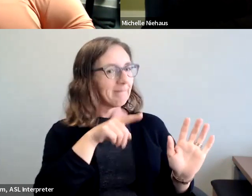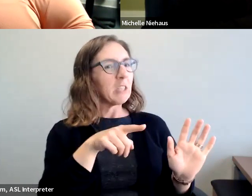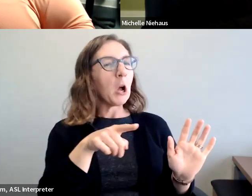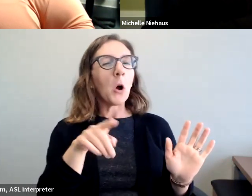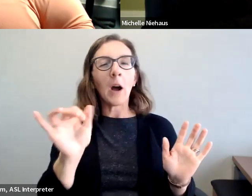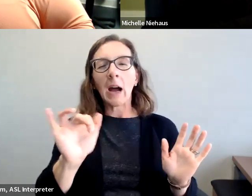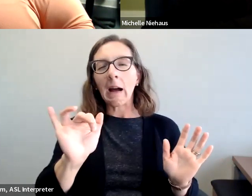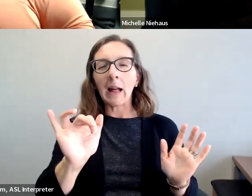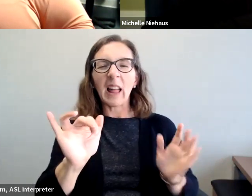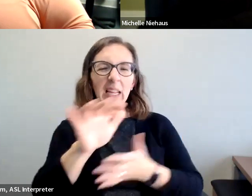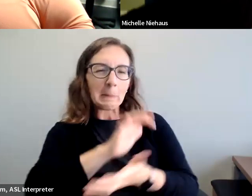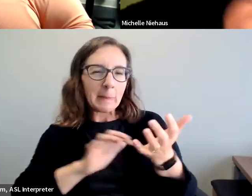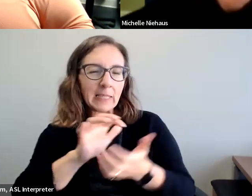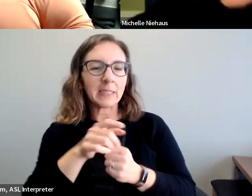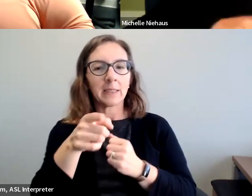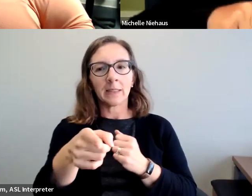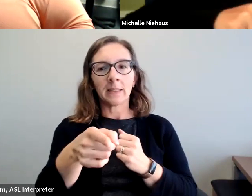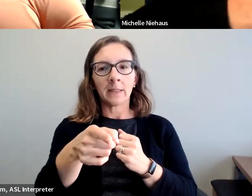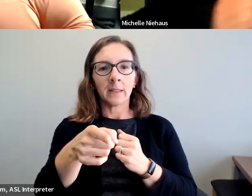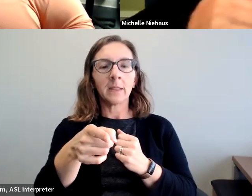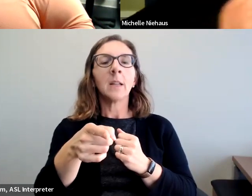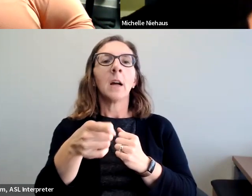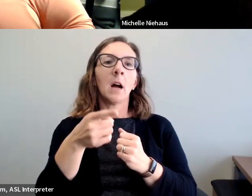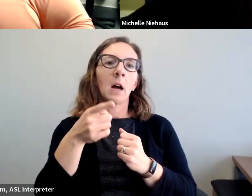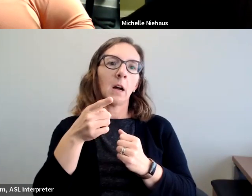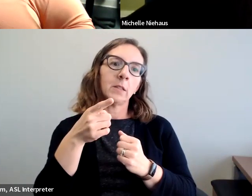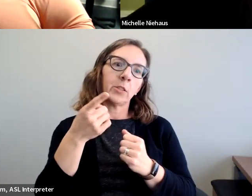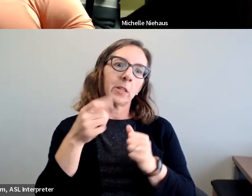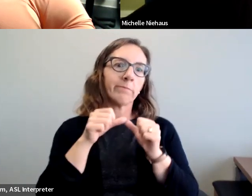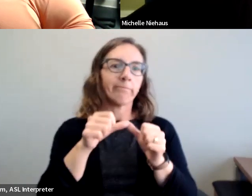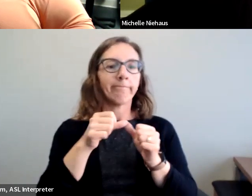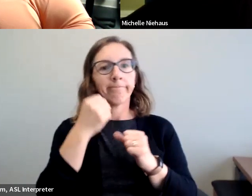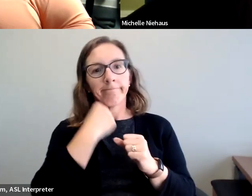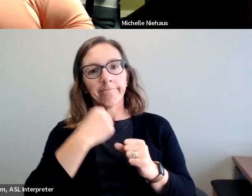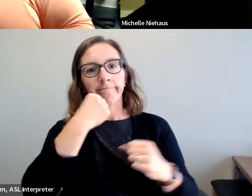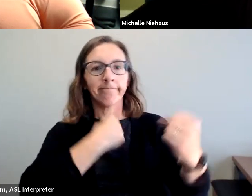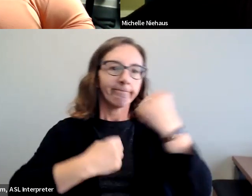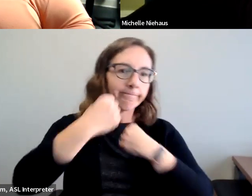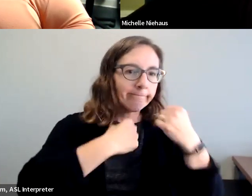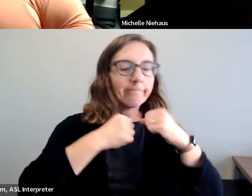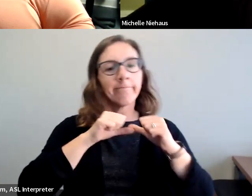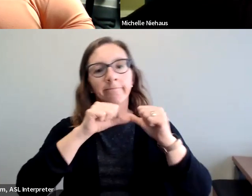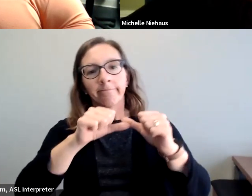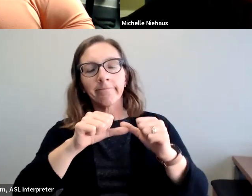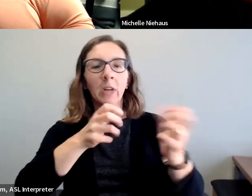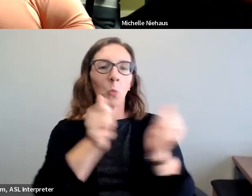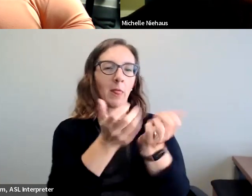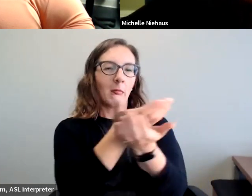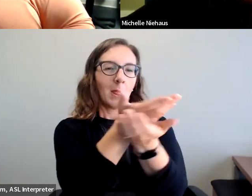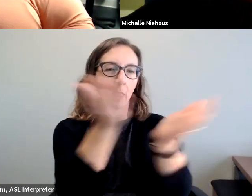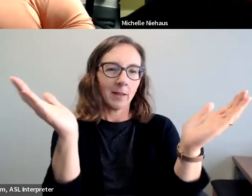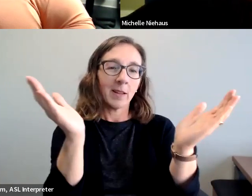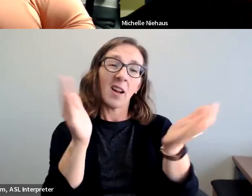and a lot of just kind of swallowing and continuing on and trying to deal with the public that is often not